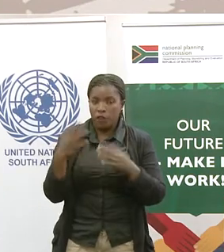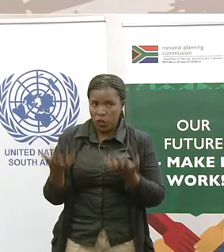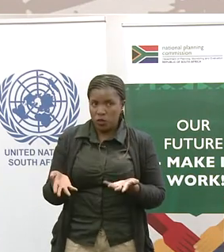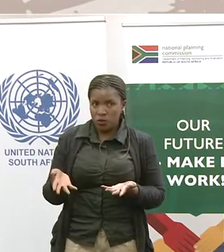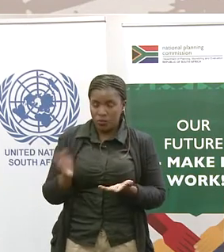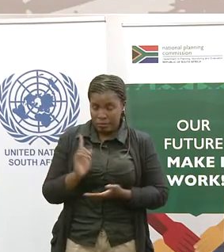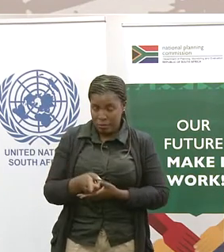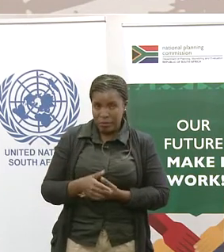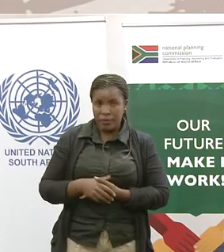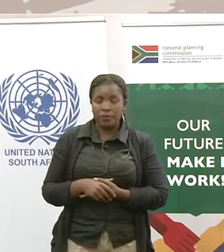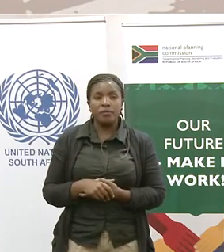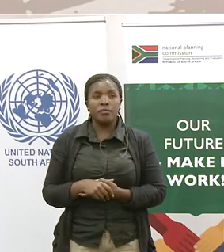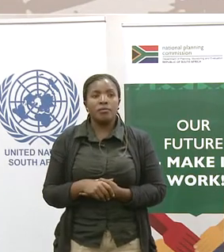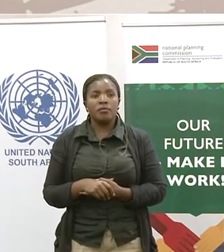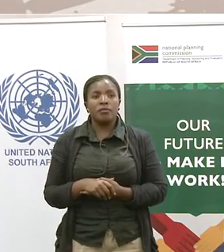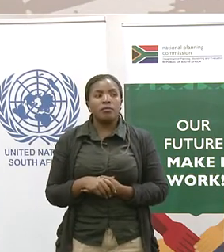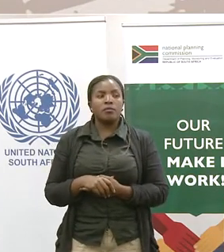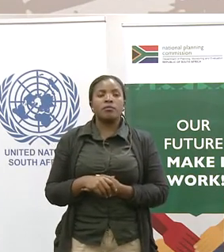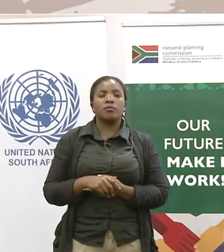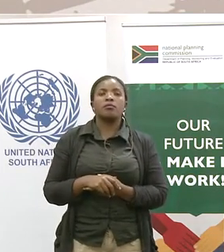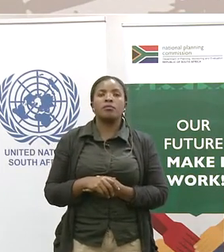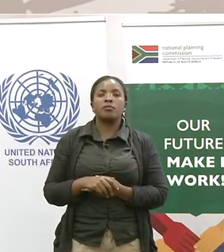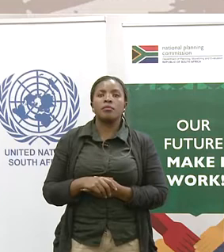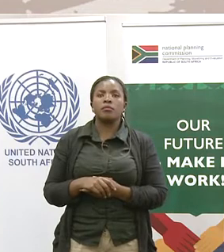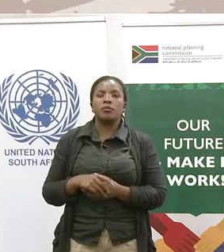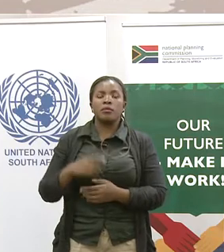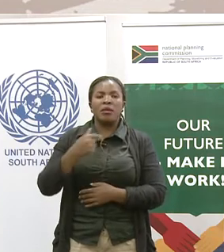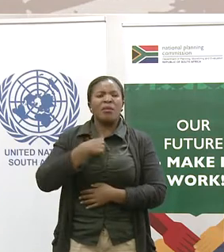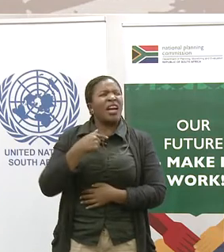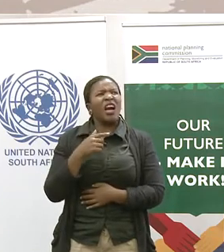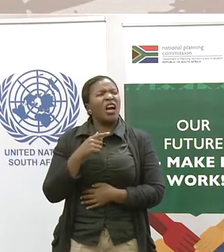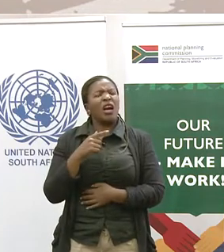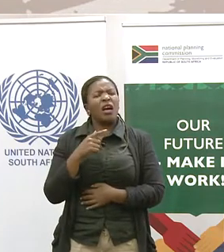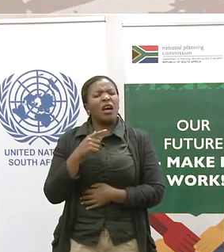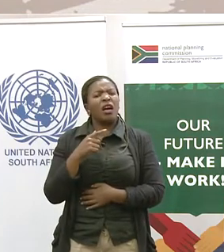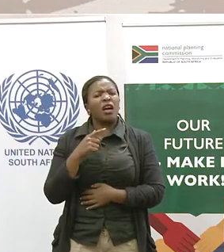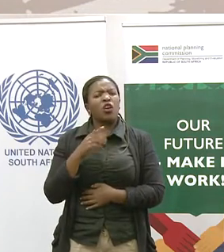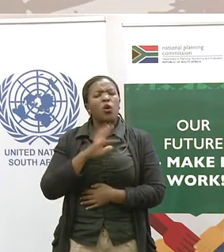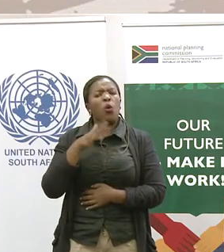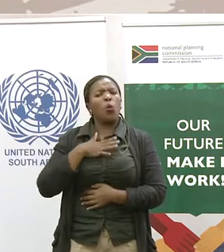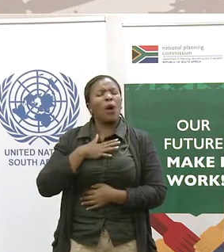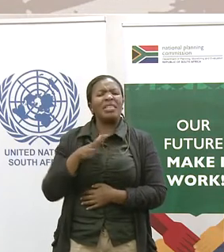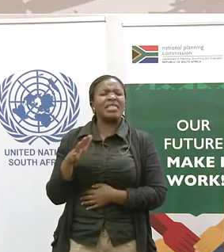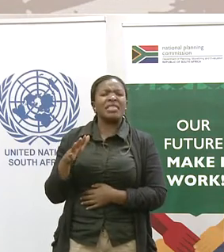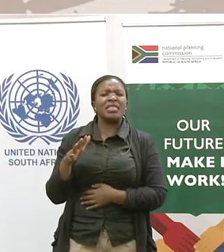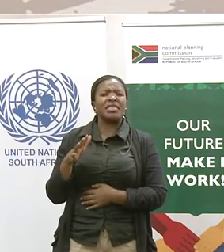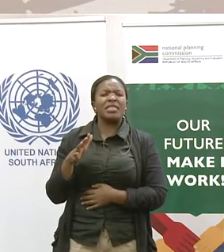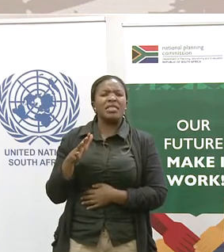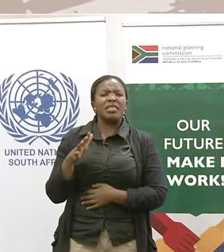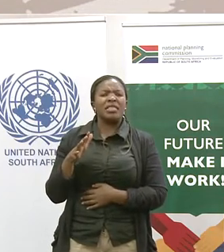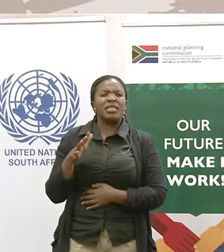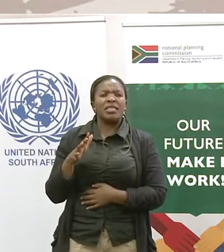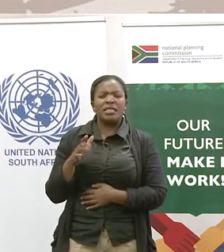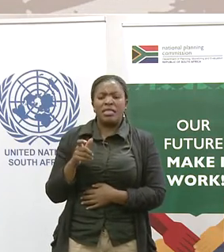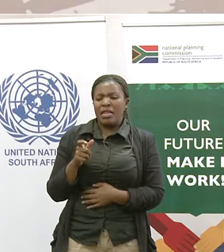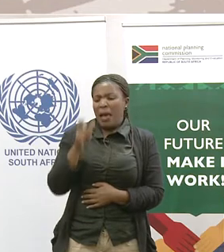made. I don't necessarily want us to take an approach where we confine certain questions to certain